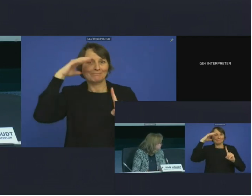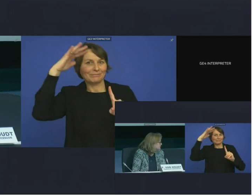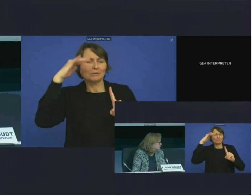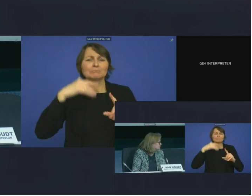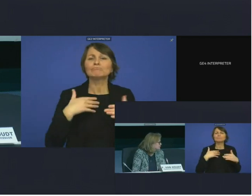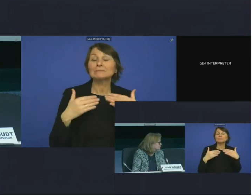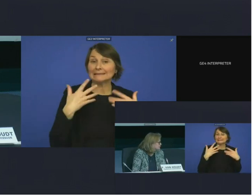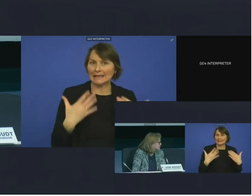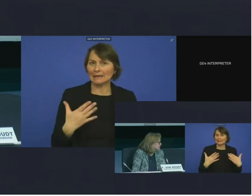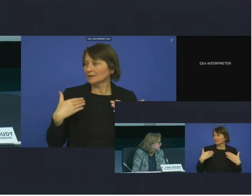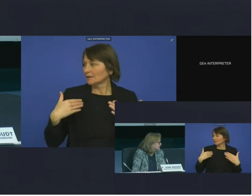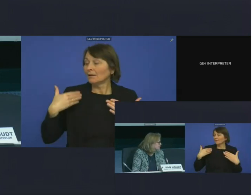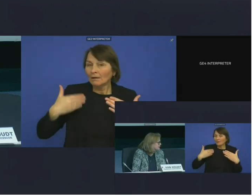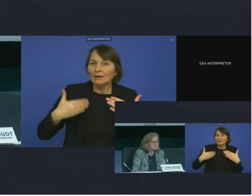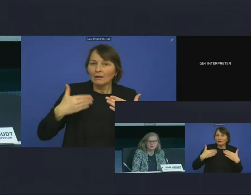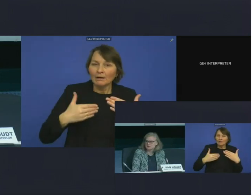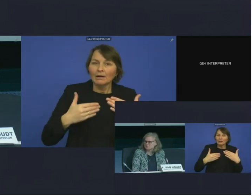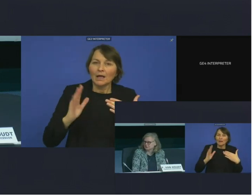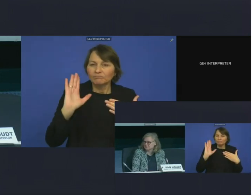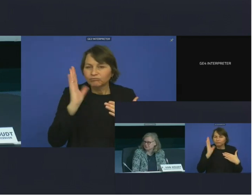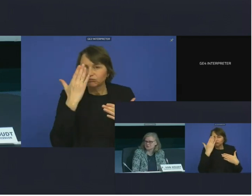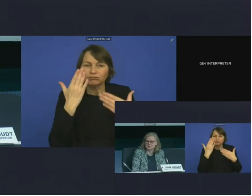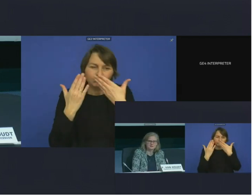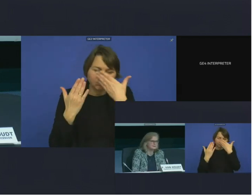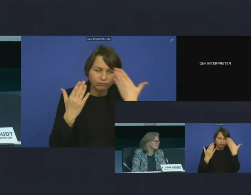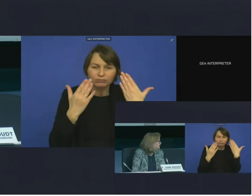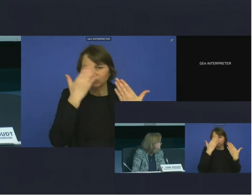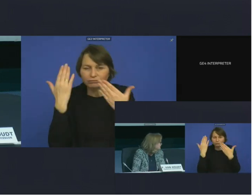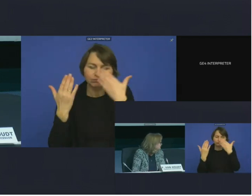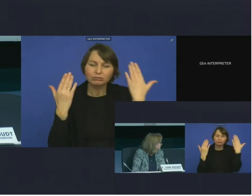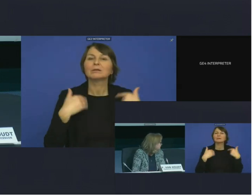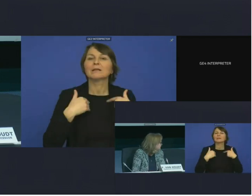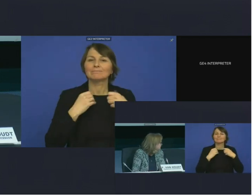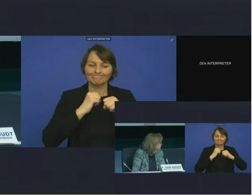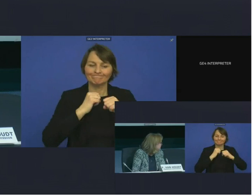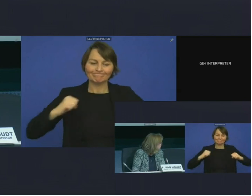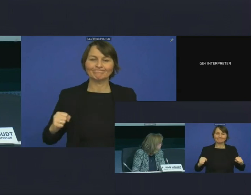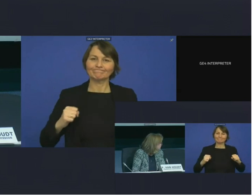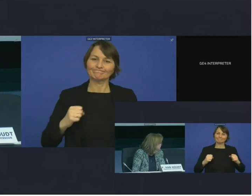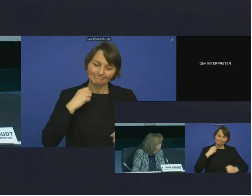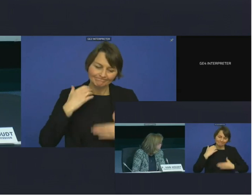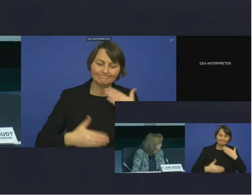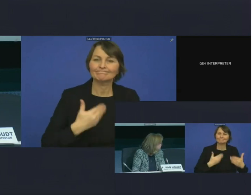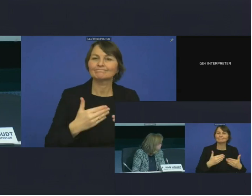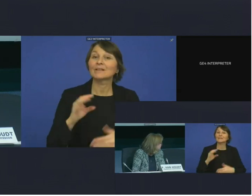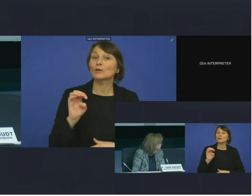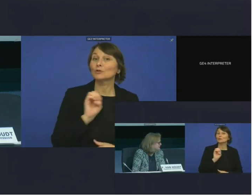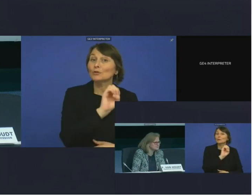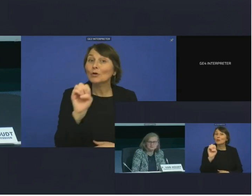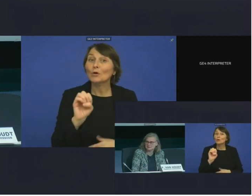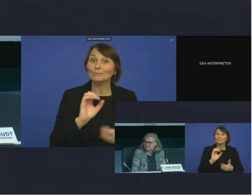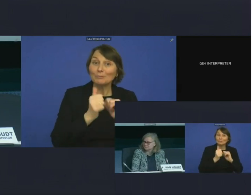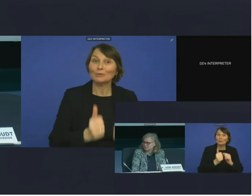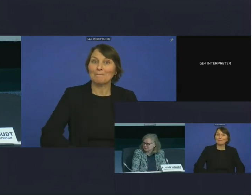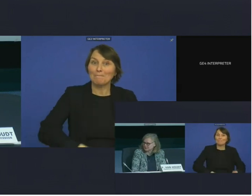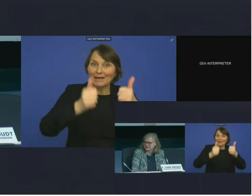go forward and come with positive stories and make Europe and make sport a better place, for which I would like to really